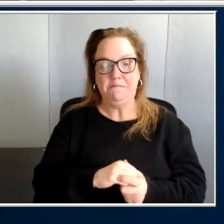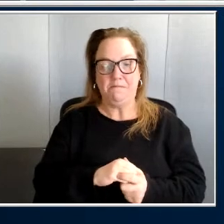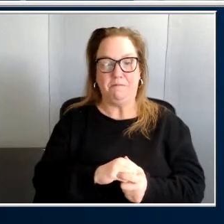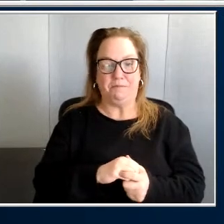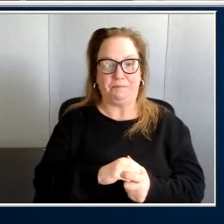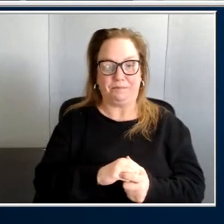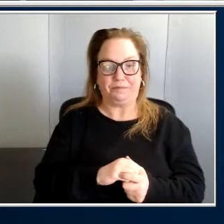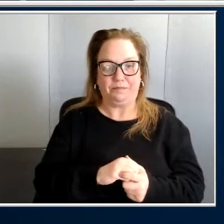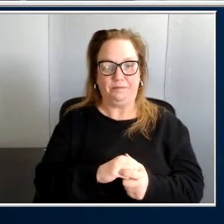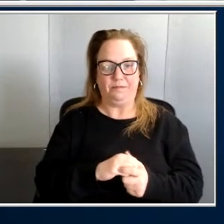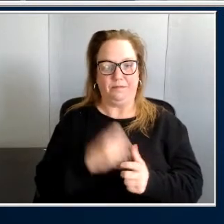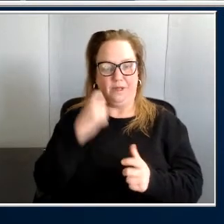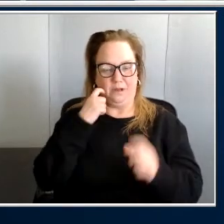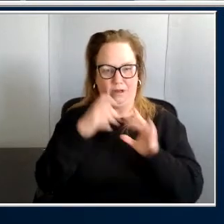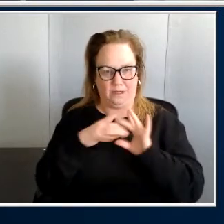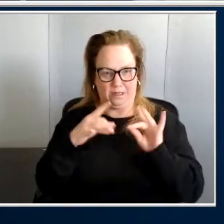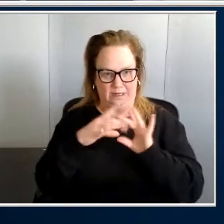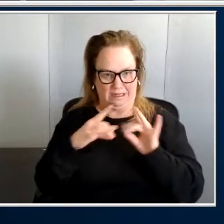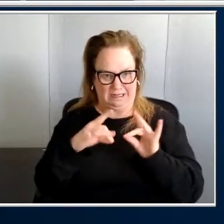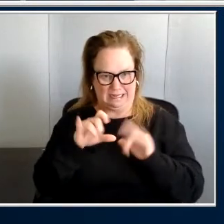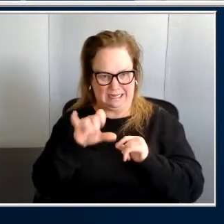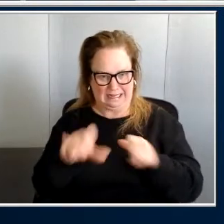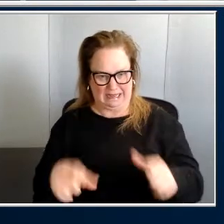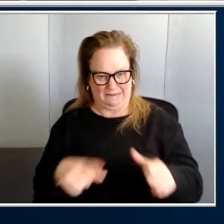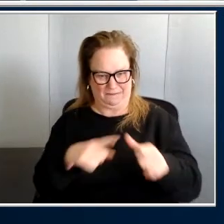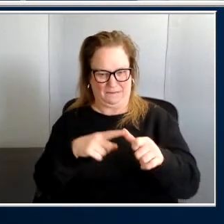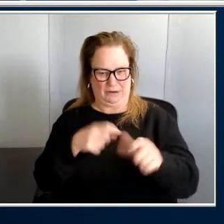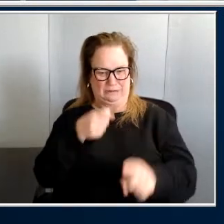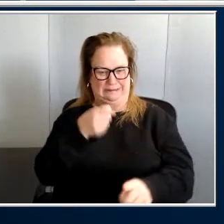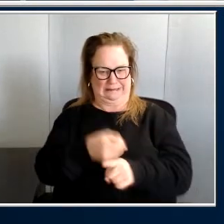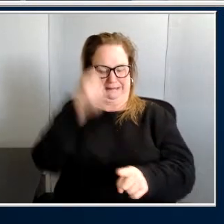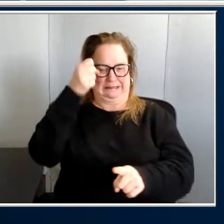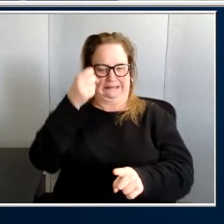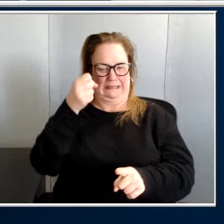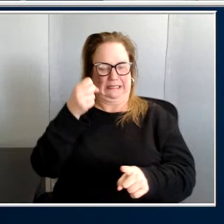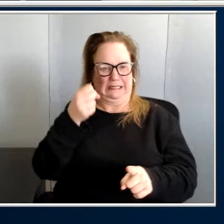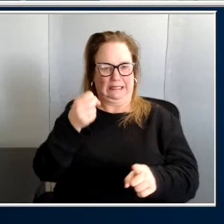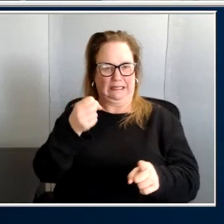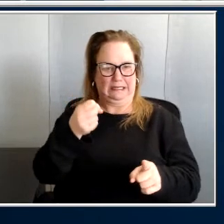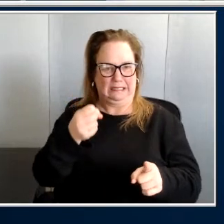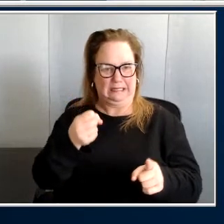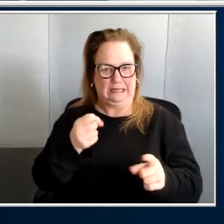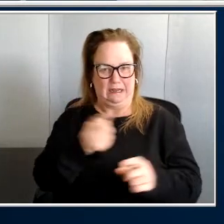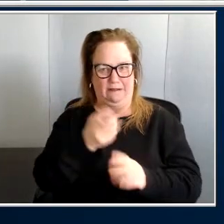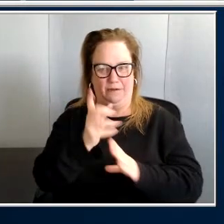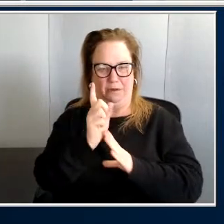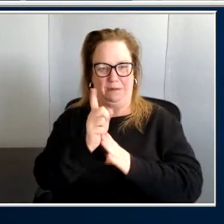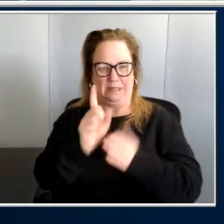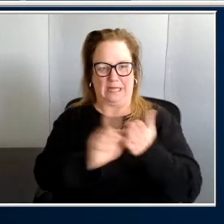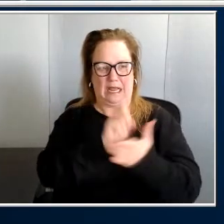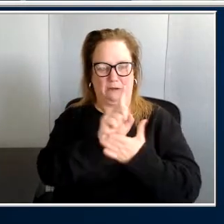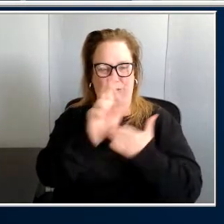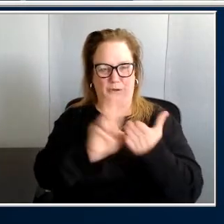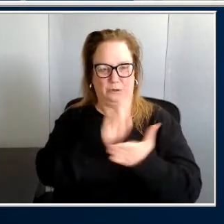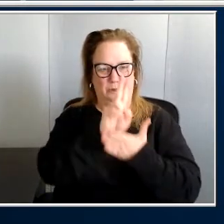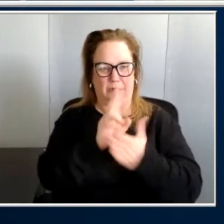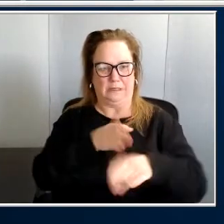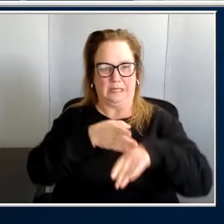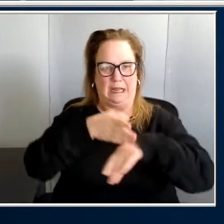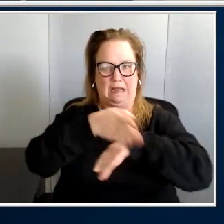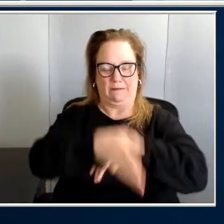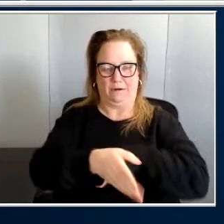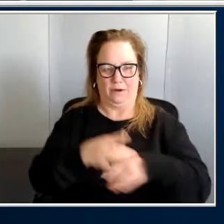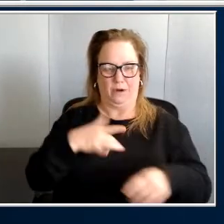to it just a little bit, but what was that first instant like, and then the first few minutes and hours after that? Were you just thinking